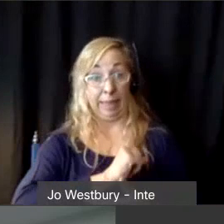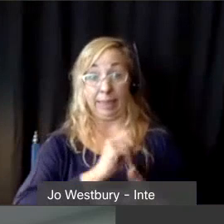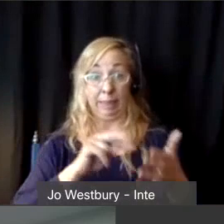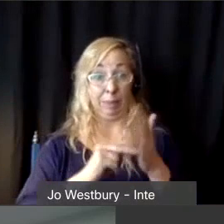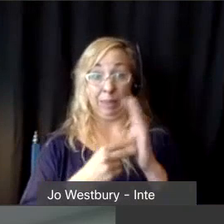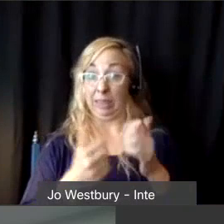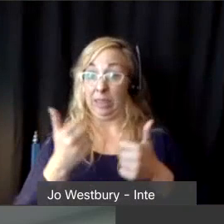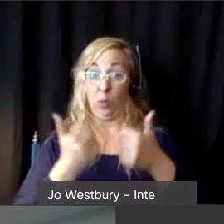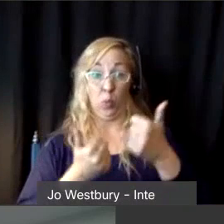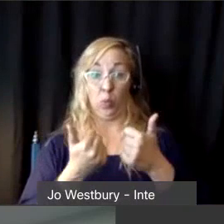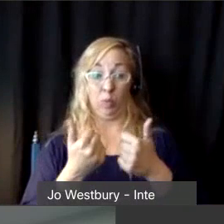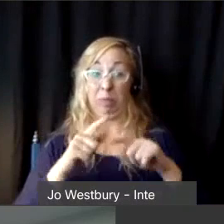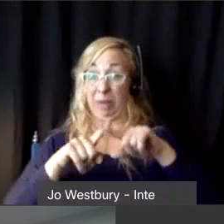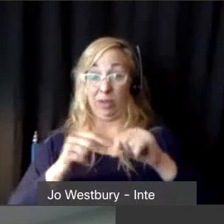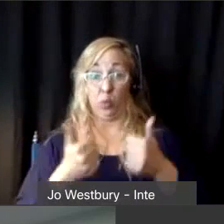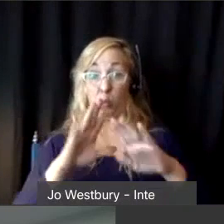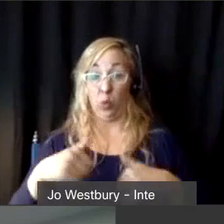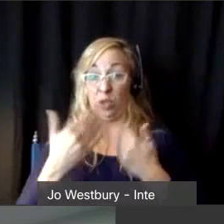provider was selected.